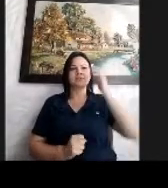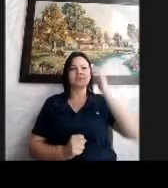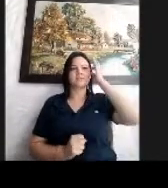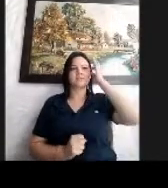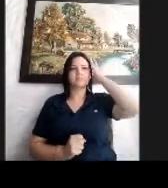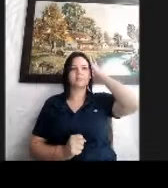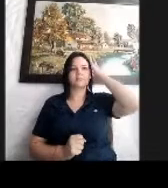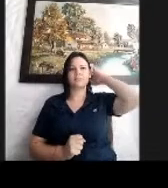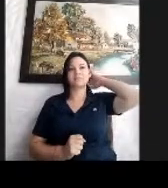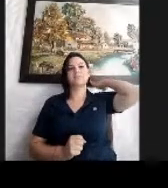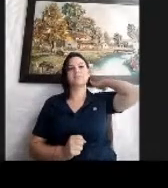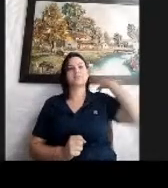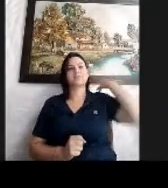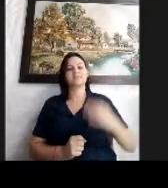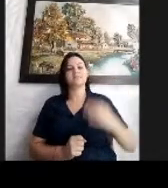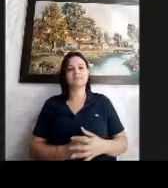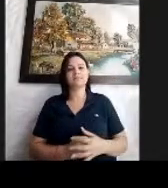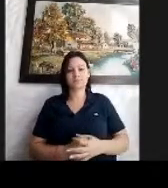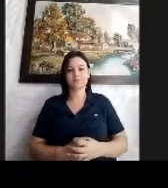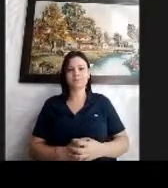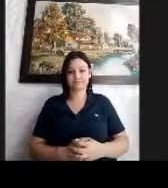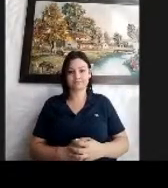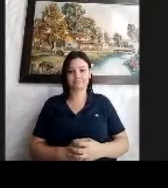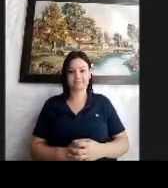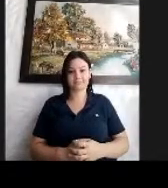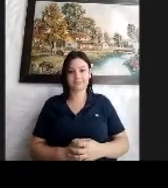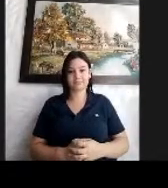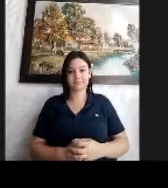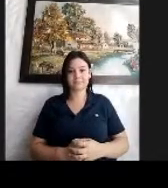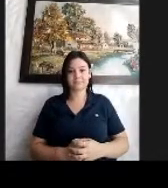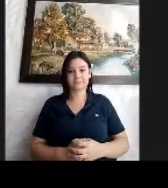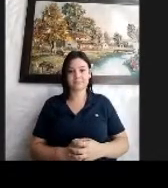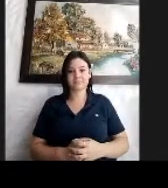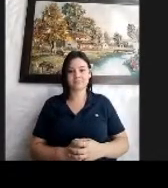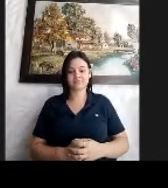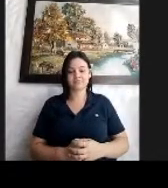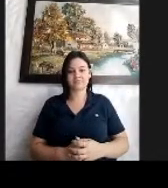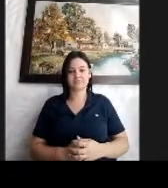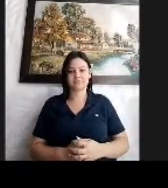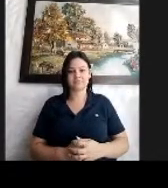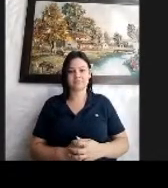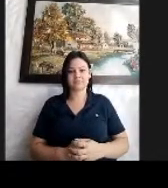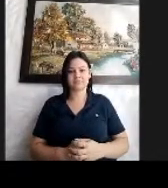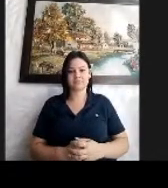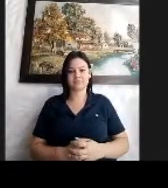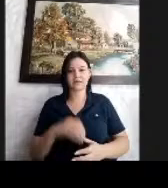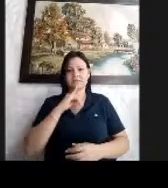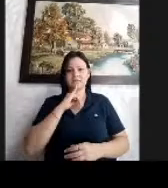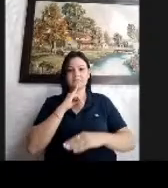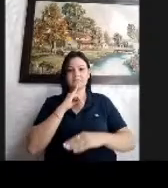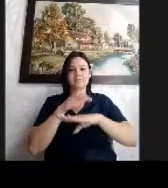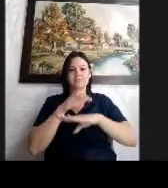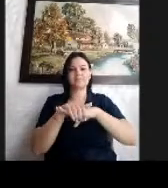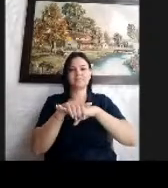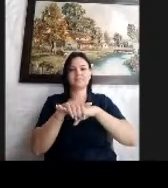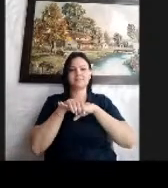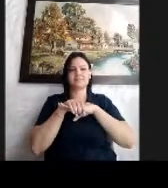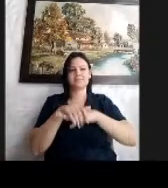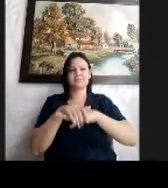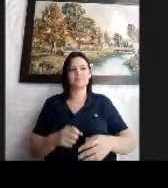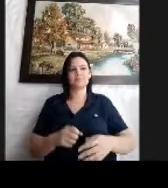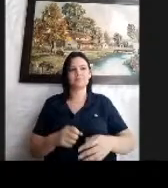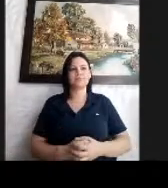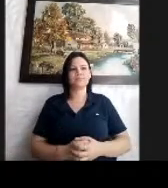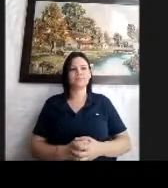As a point of clarification, Noor is the girl, Tarek is the boy. So, that one is Tarek.